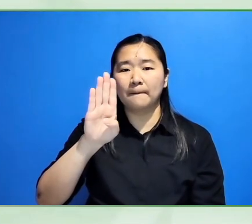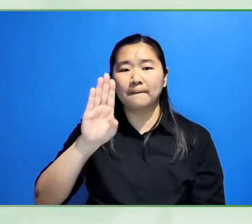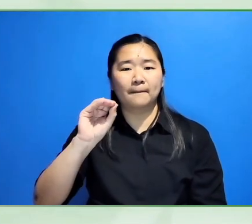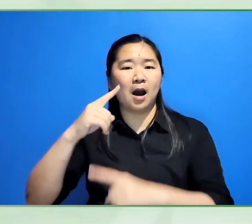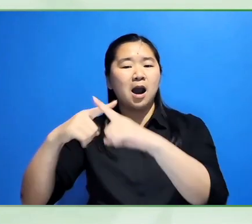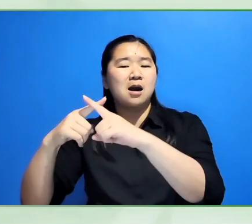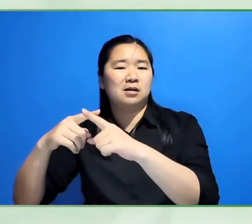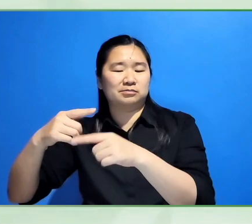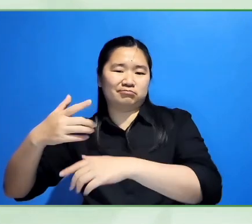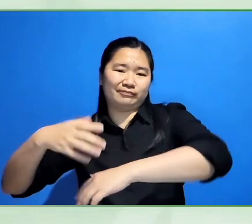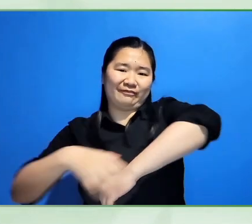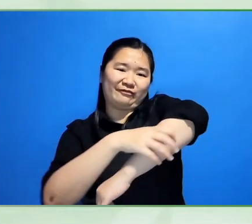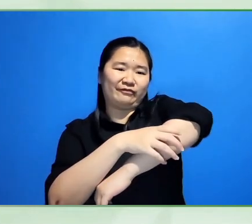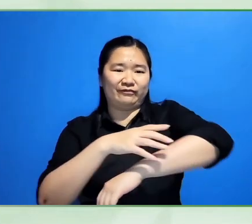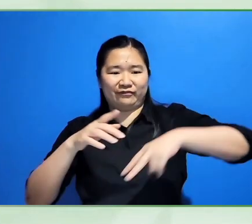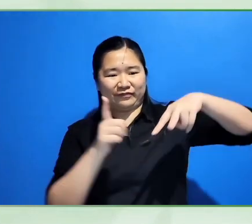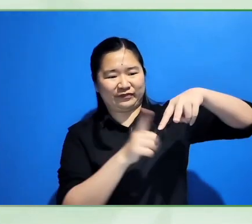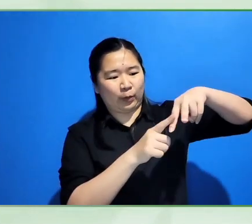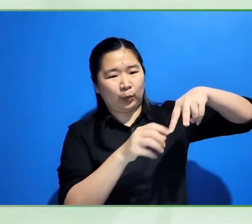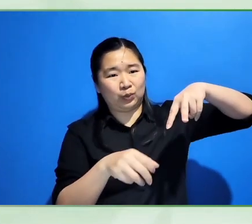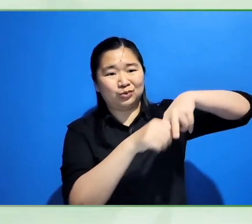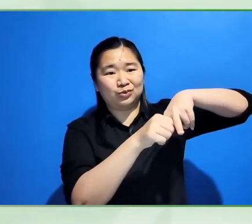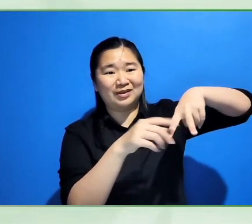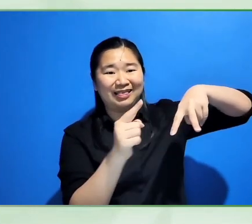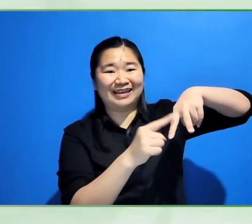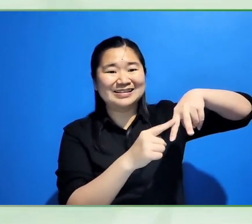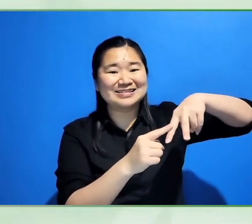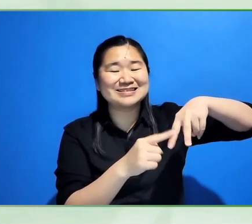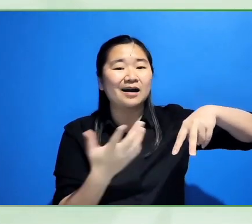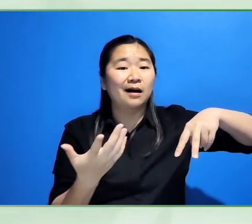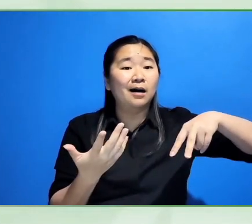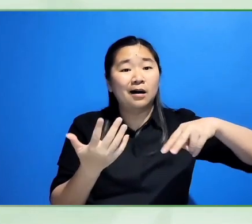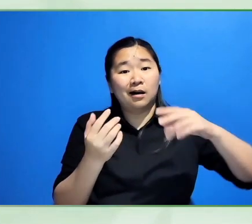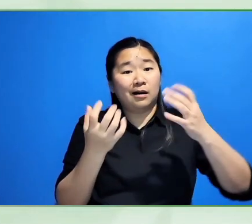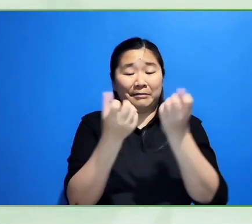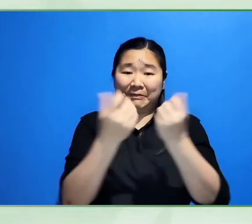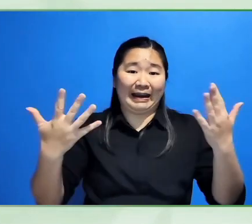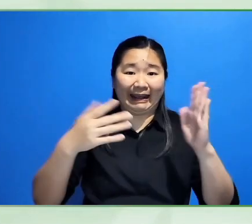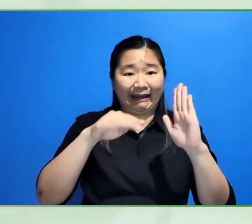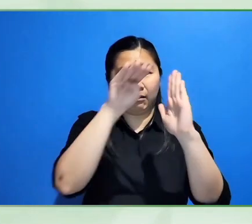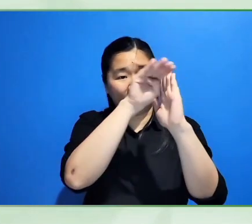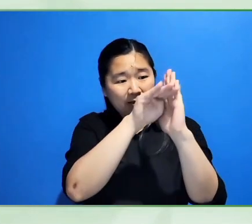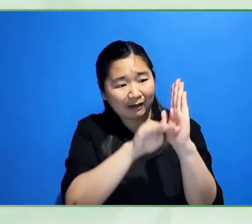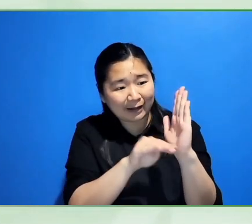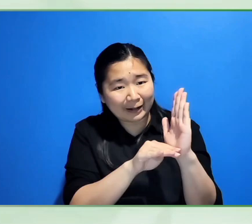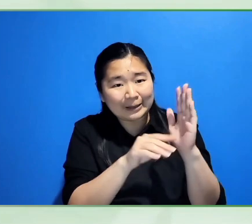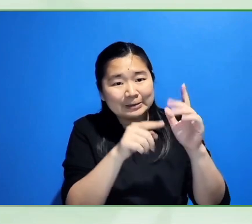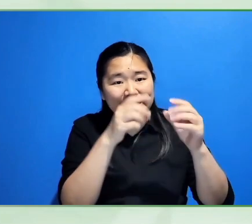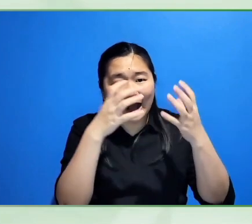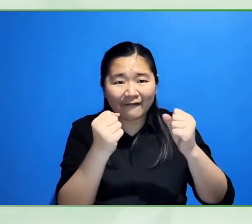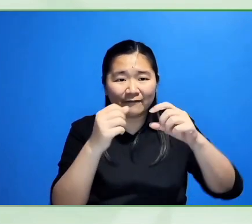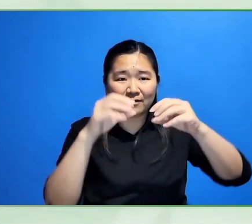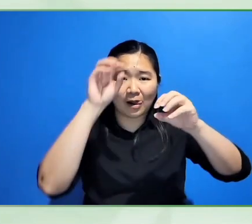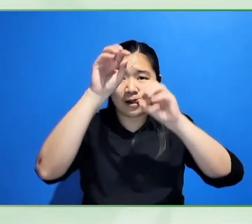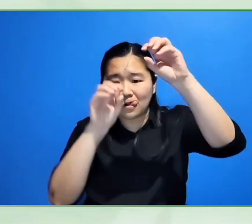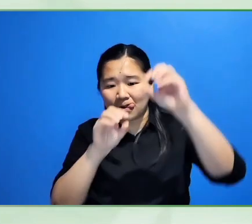their patients to throw it out. Clear. So we are one of the few organizations that are trying to fix that problem because we